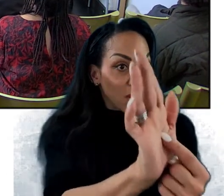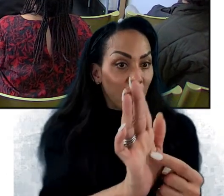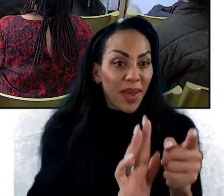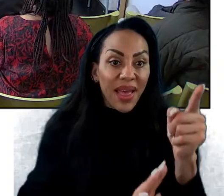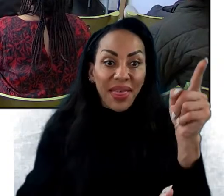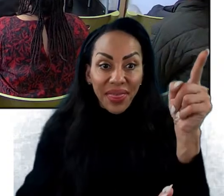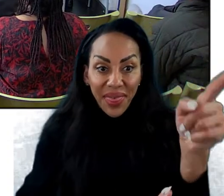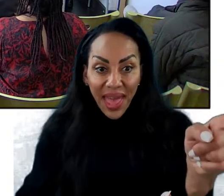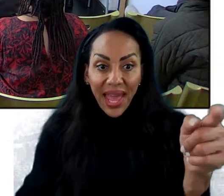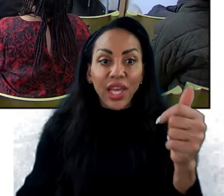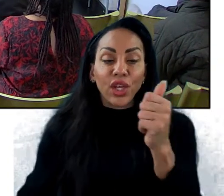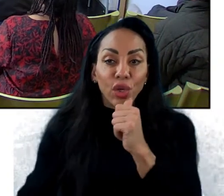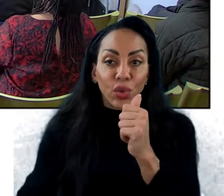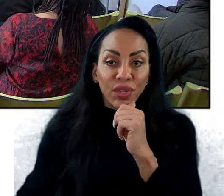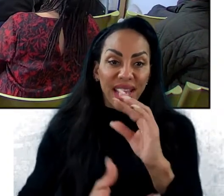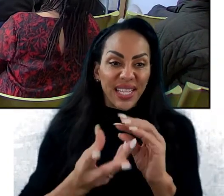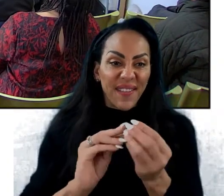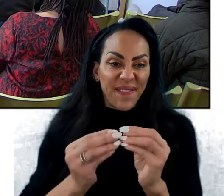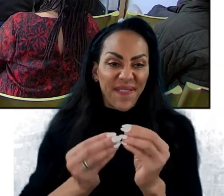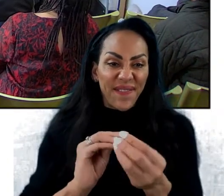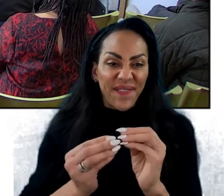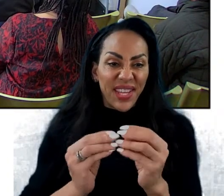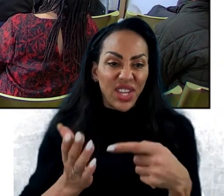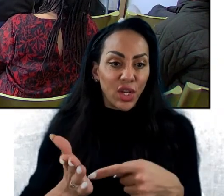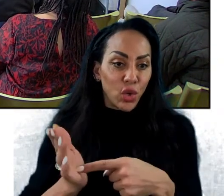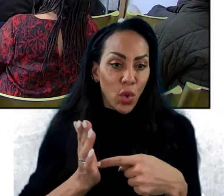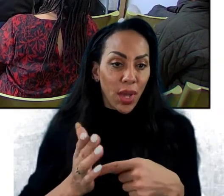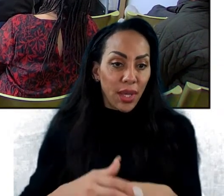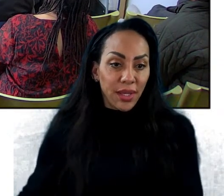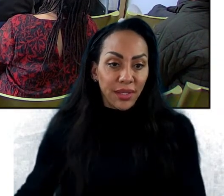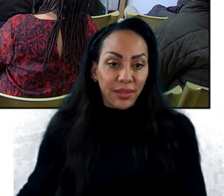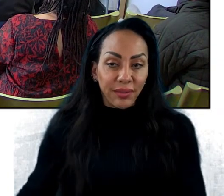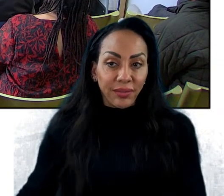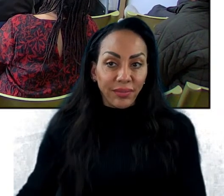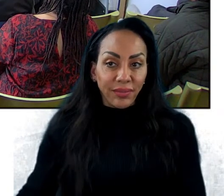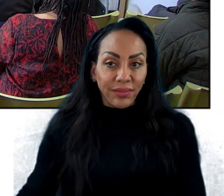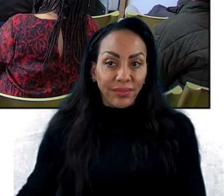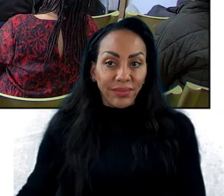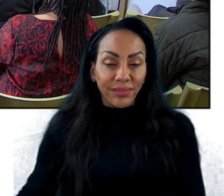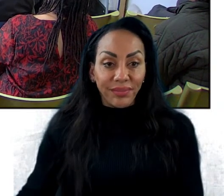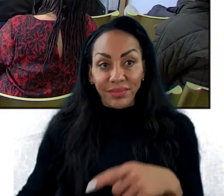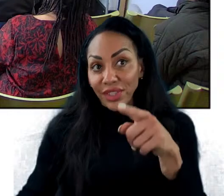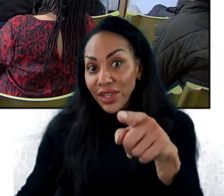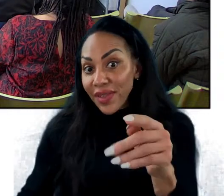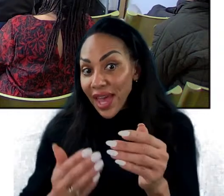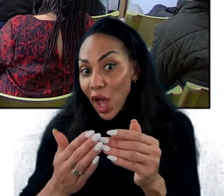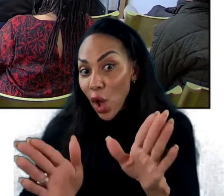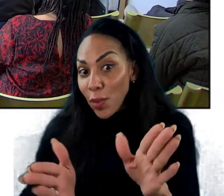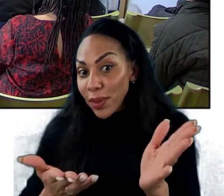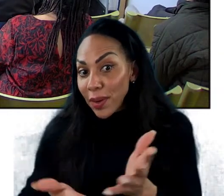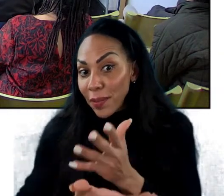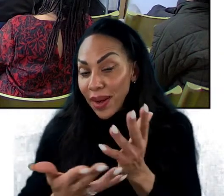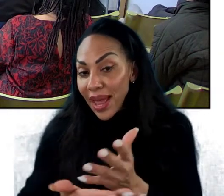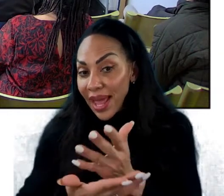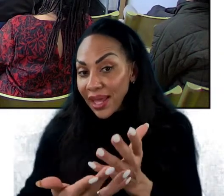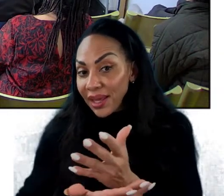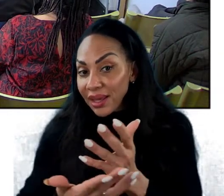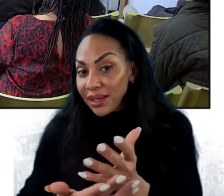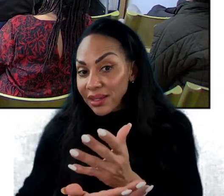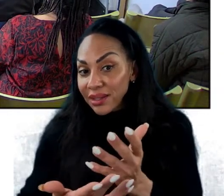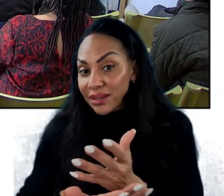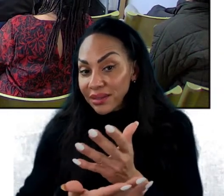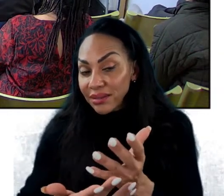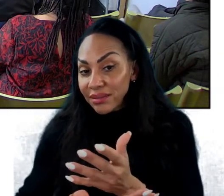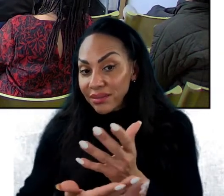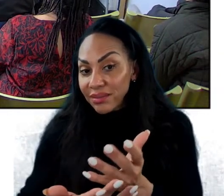them. I don't know if they open it when I'm not watching. So I don't know if it's replaced the fidget toys in their